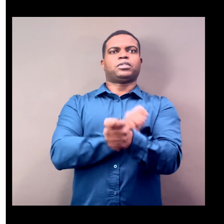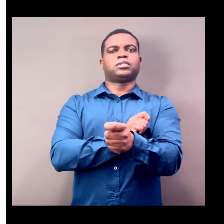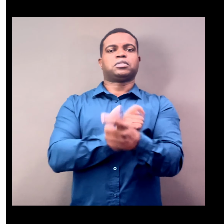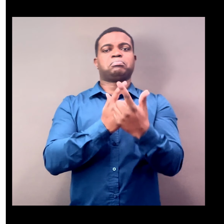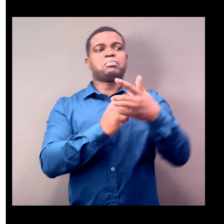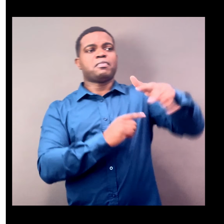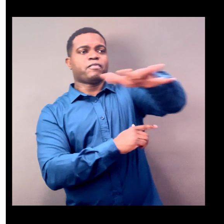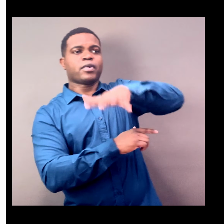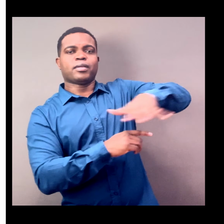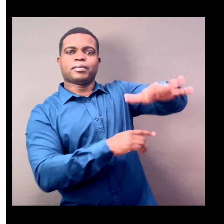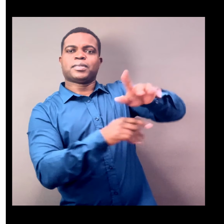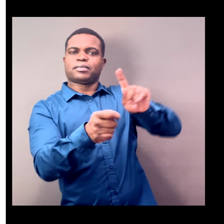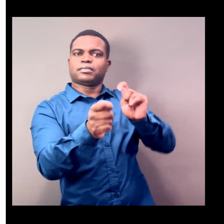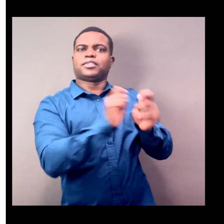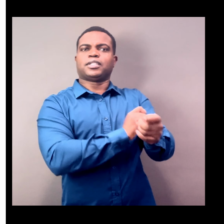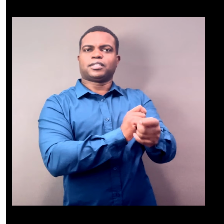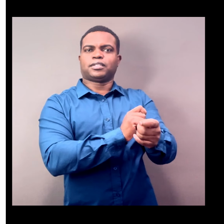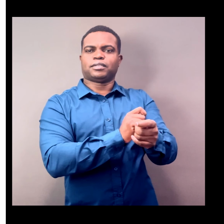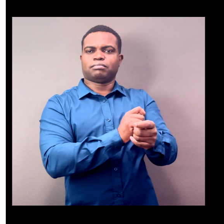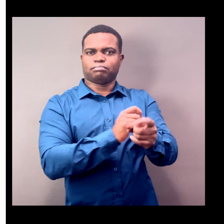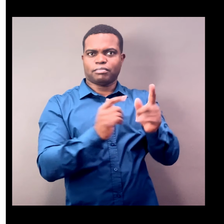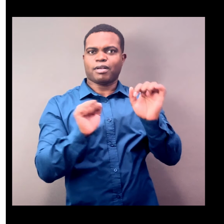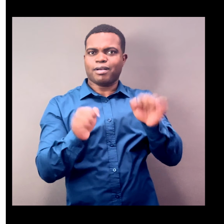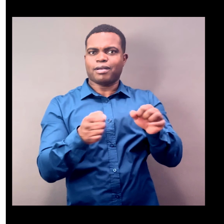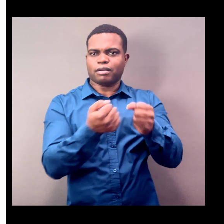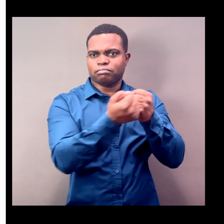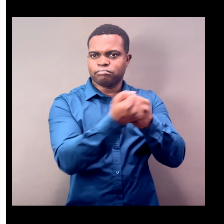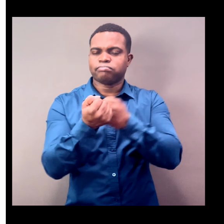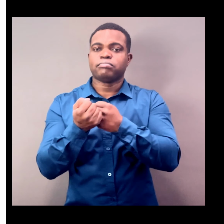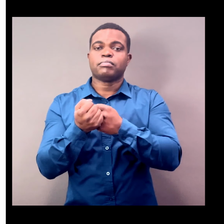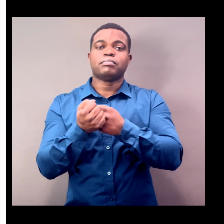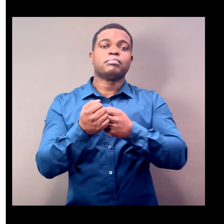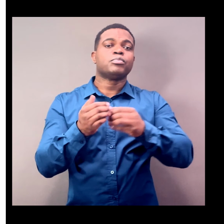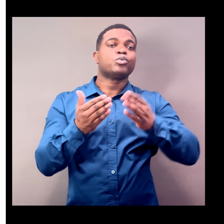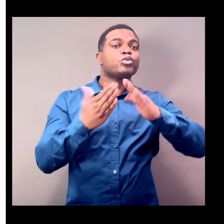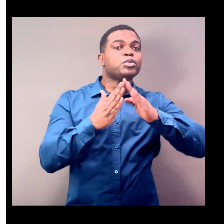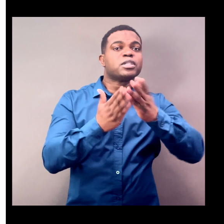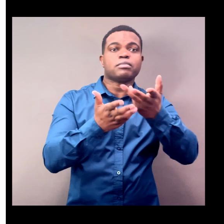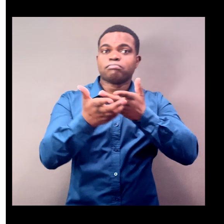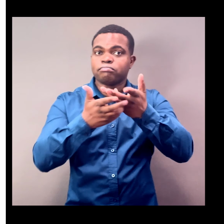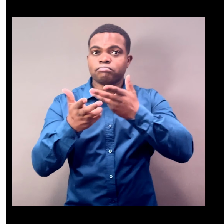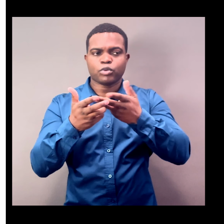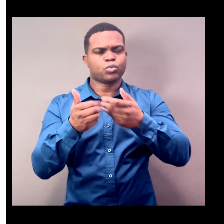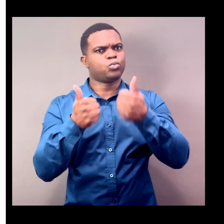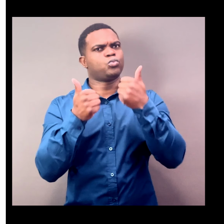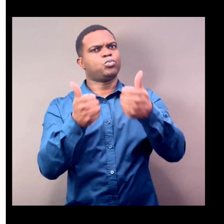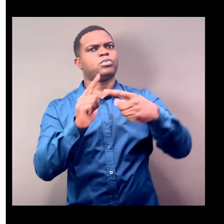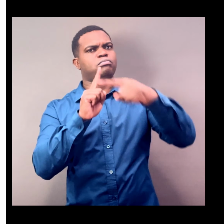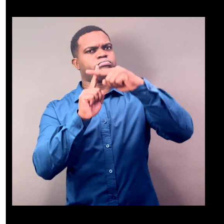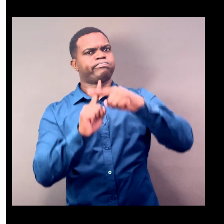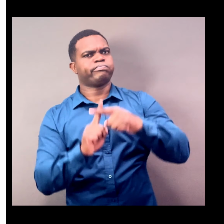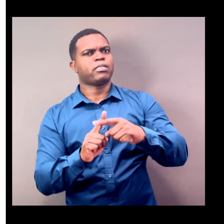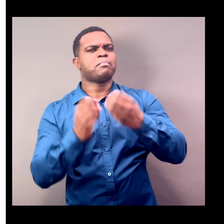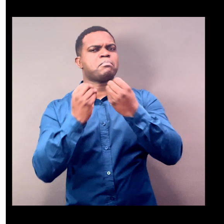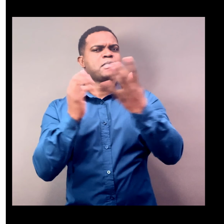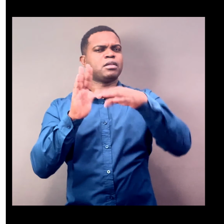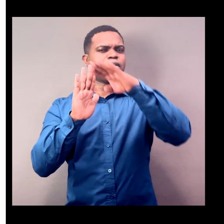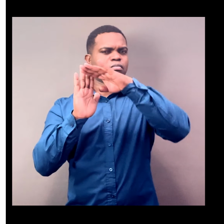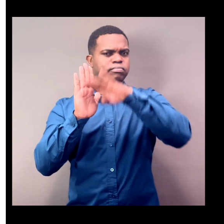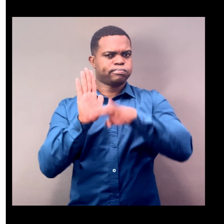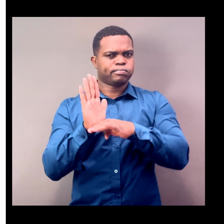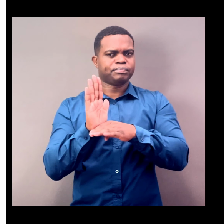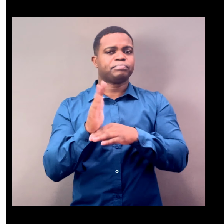will improve the community. Now, the benefits of community engagement are many. All right,